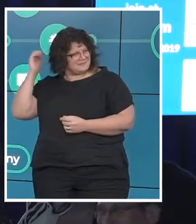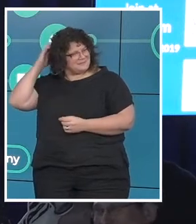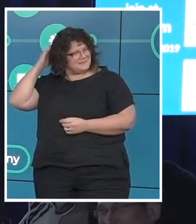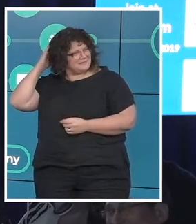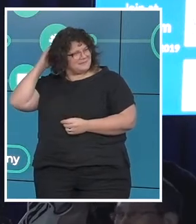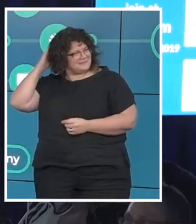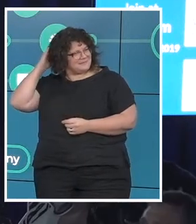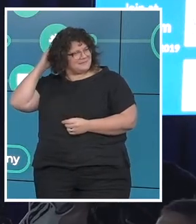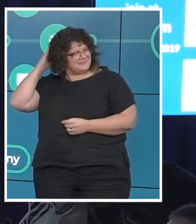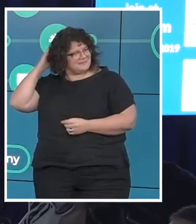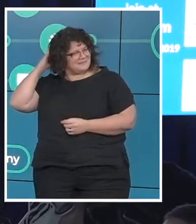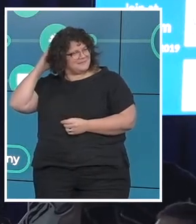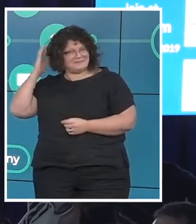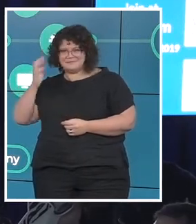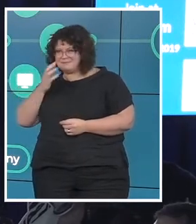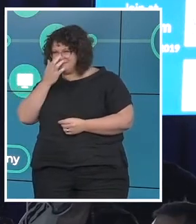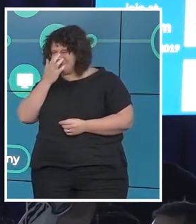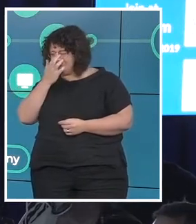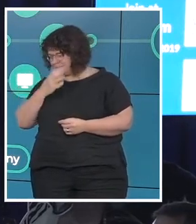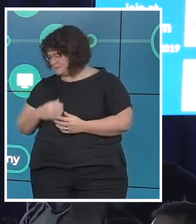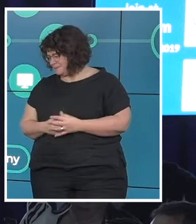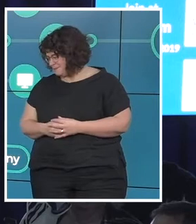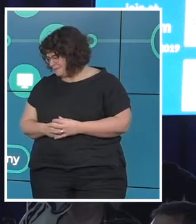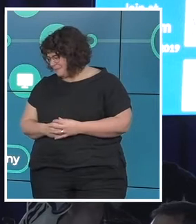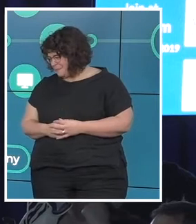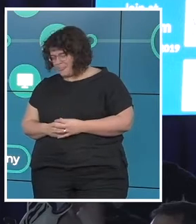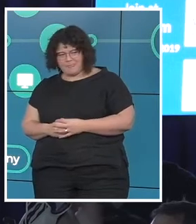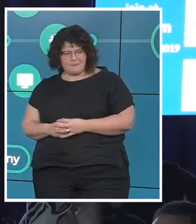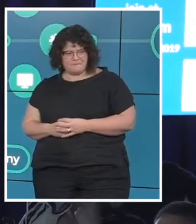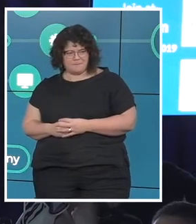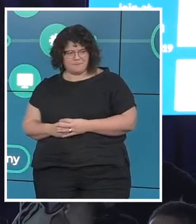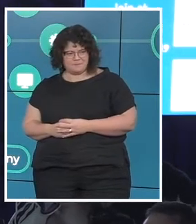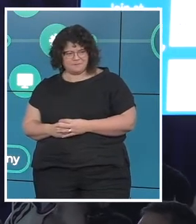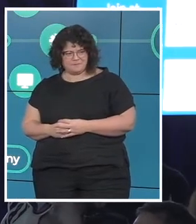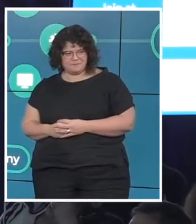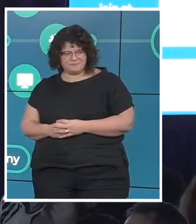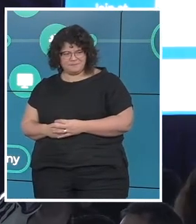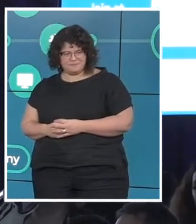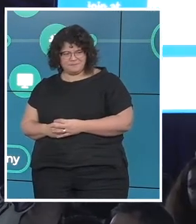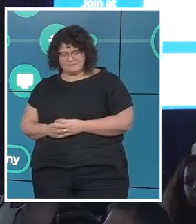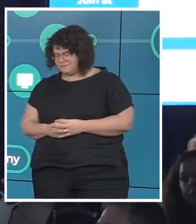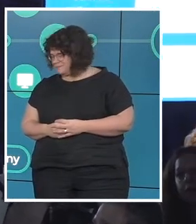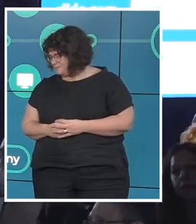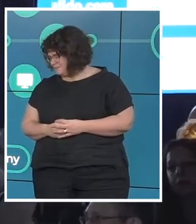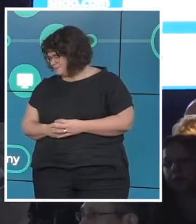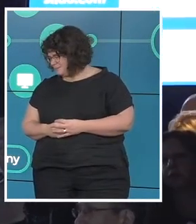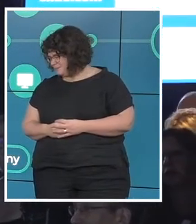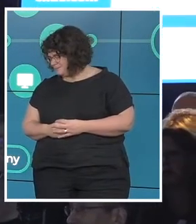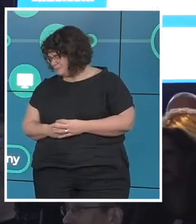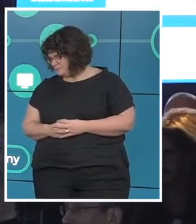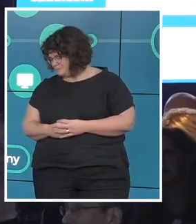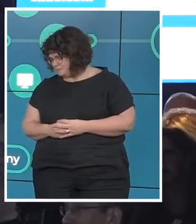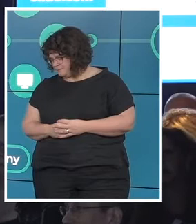volunteers. So to the ones of you who don't have your hands up, so Be My Eyes is a free mobile app that connects people who are blind or low vision with